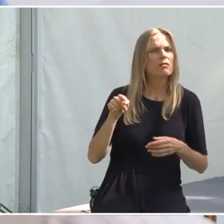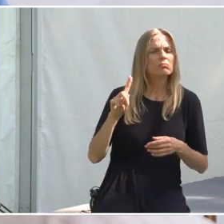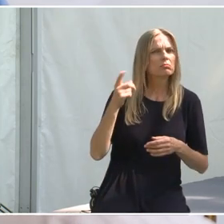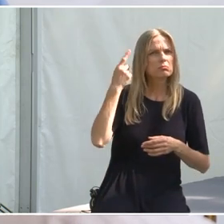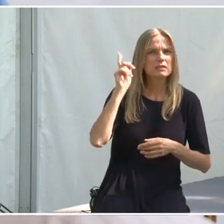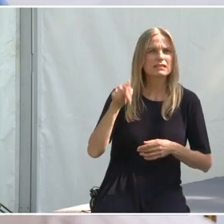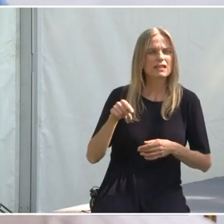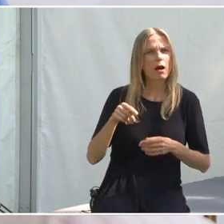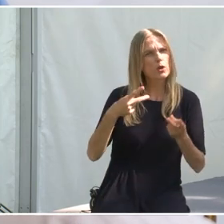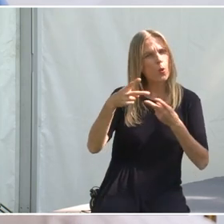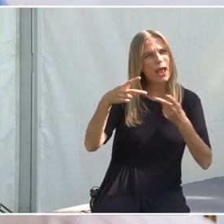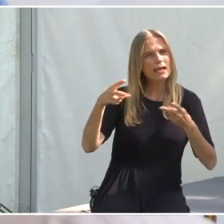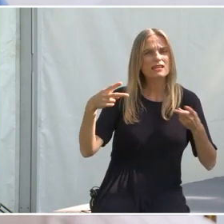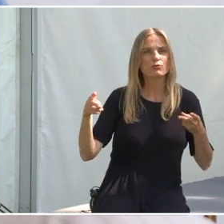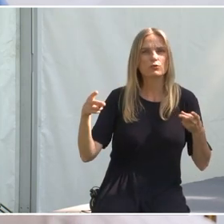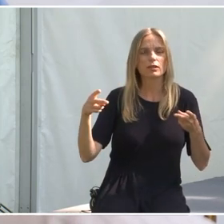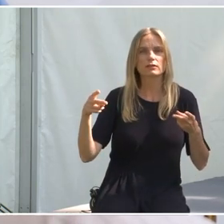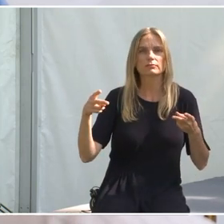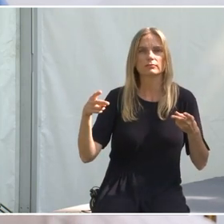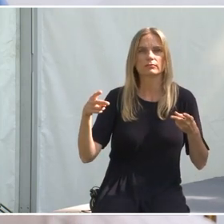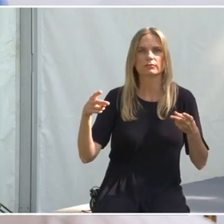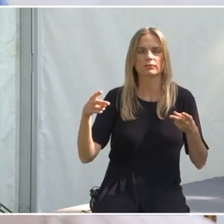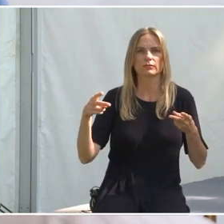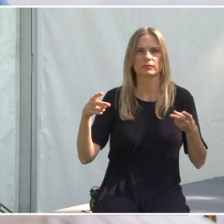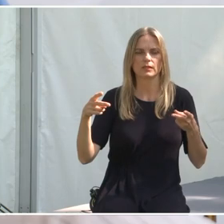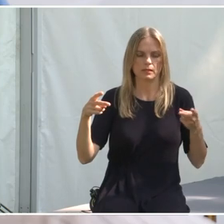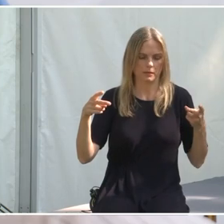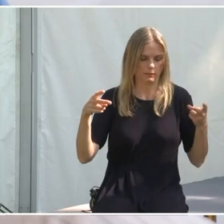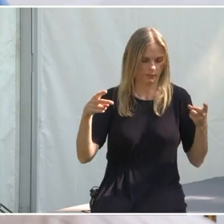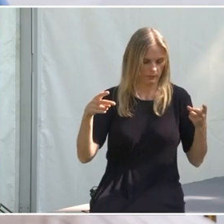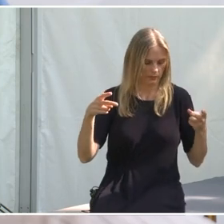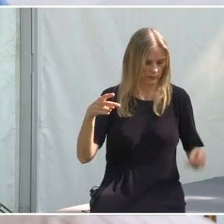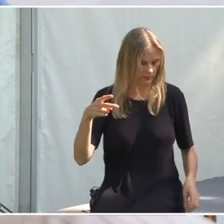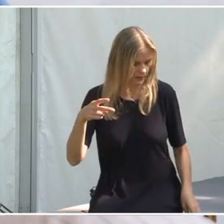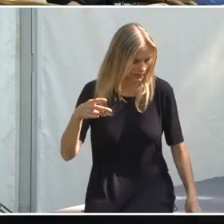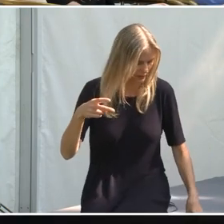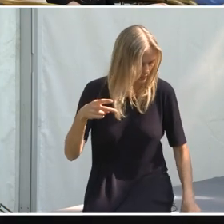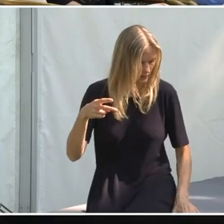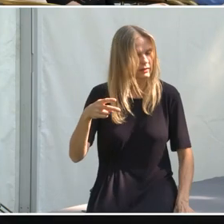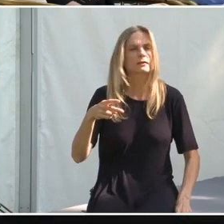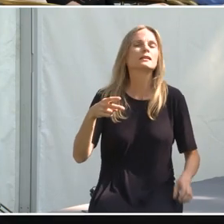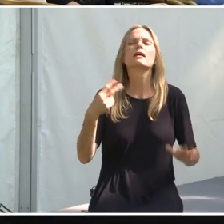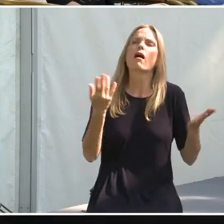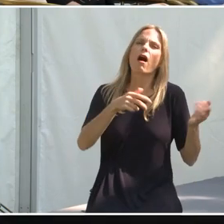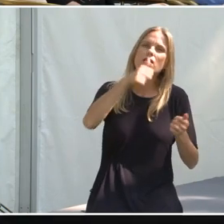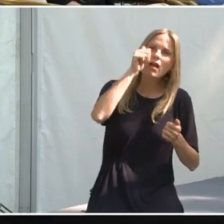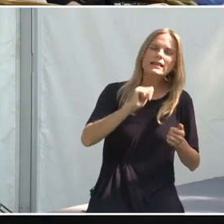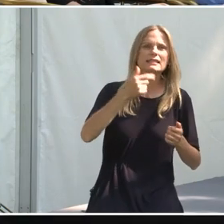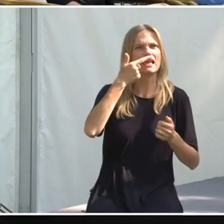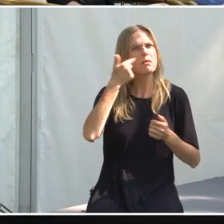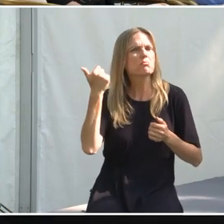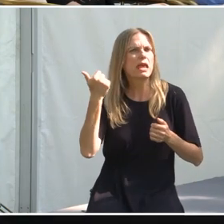mean, are there differences between between the sexes here, between male and females?